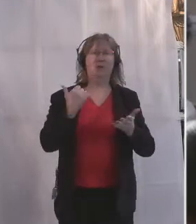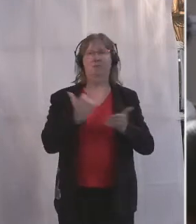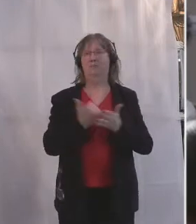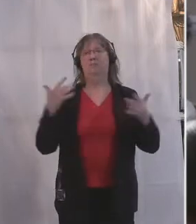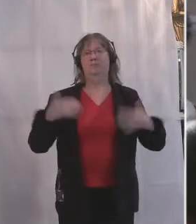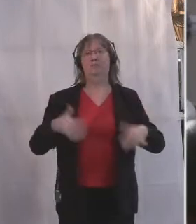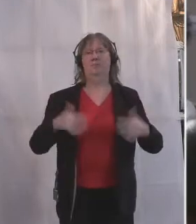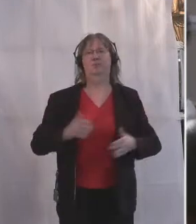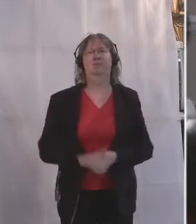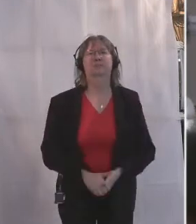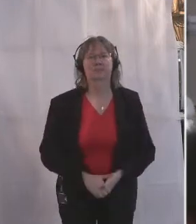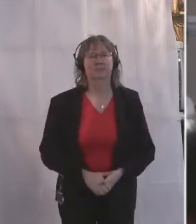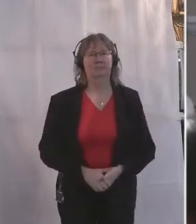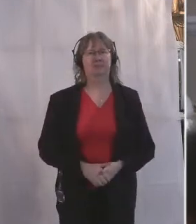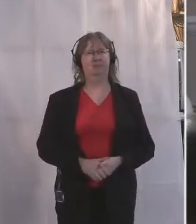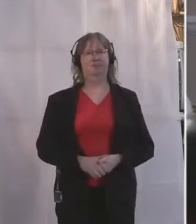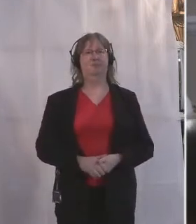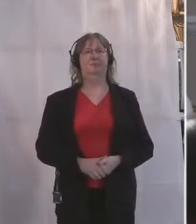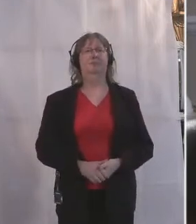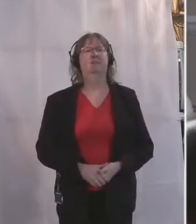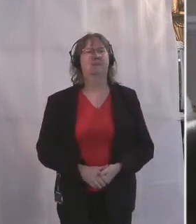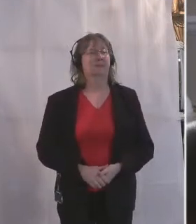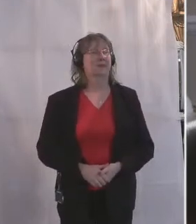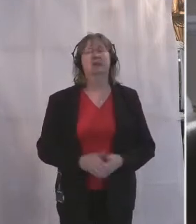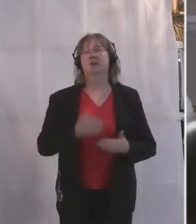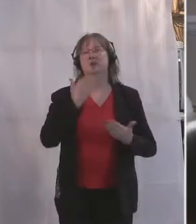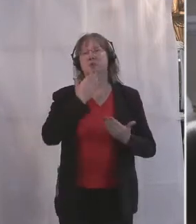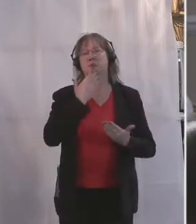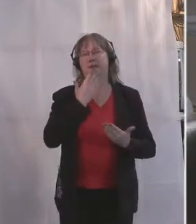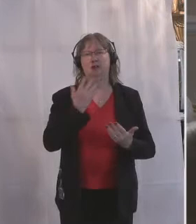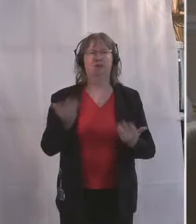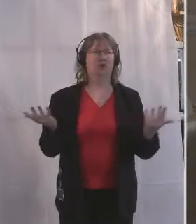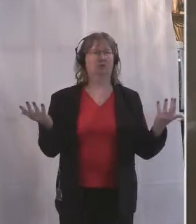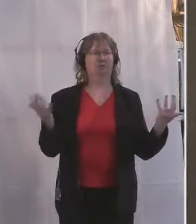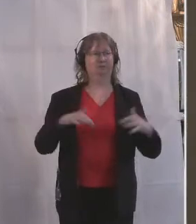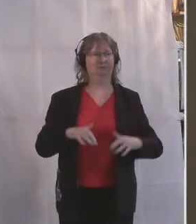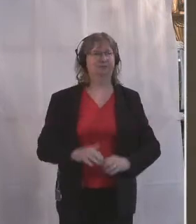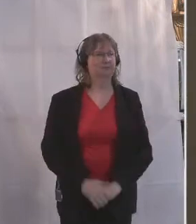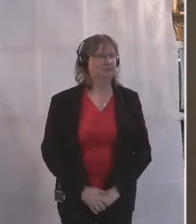are brilliant, all of us here in the room, and we're going to go places. So thank you very much.